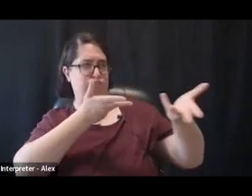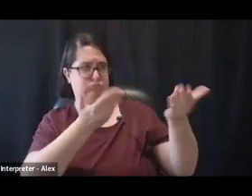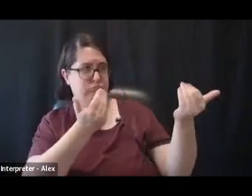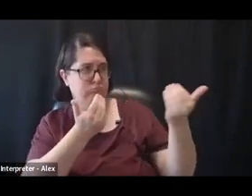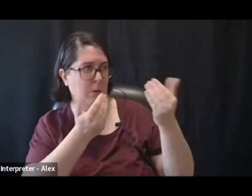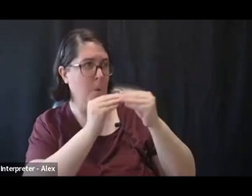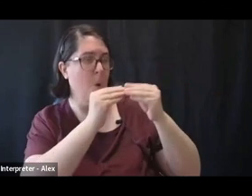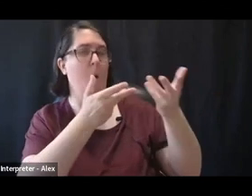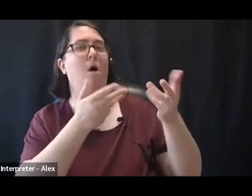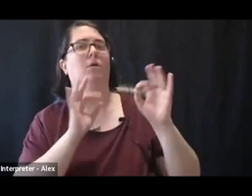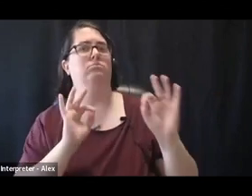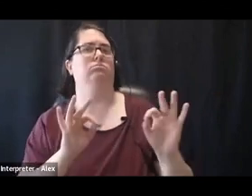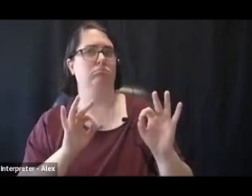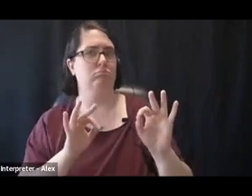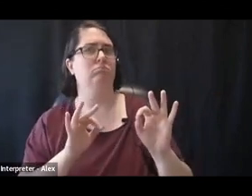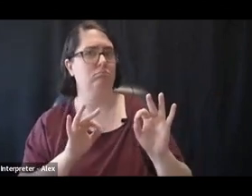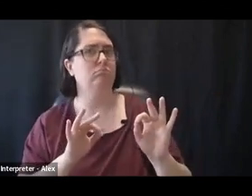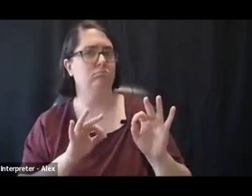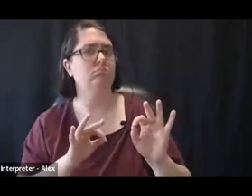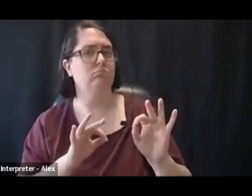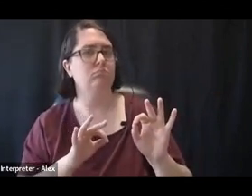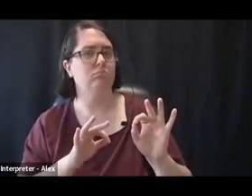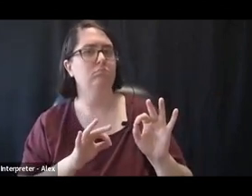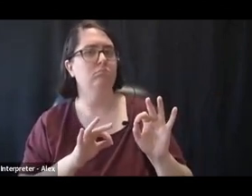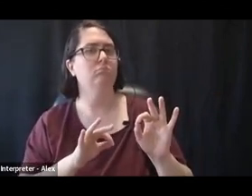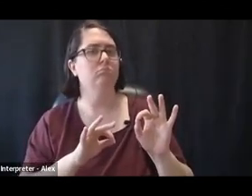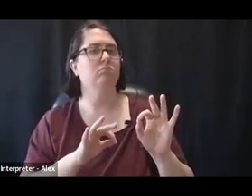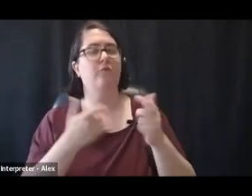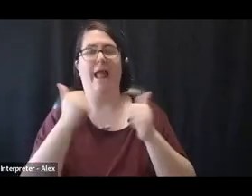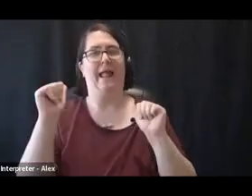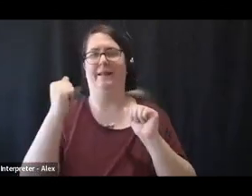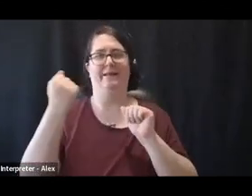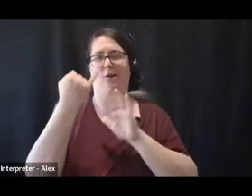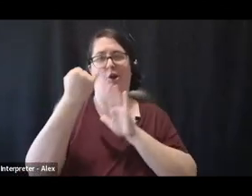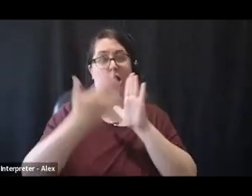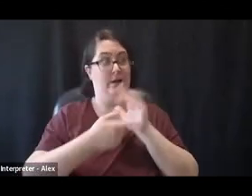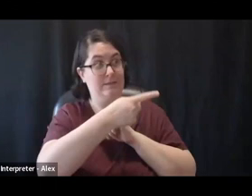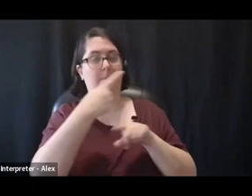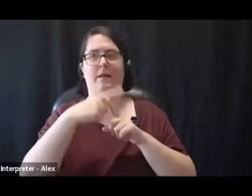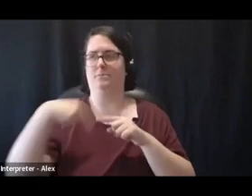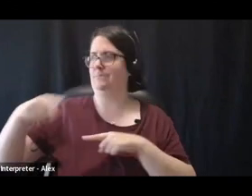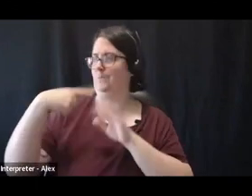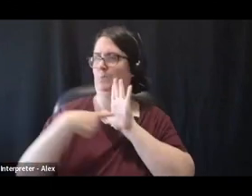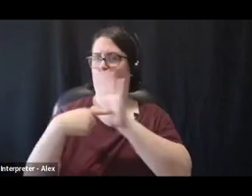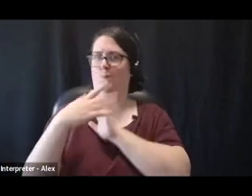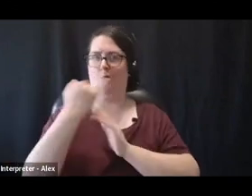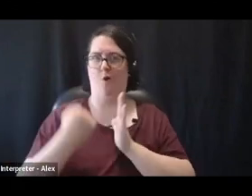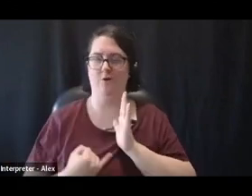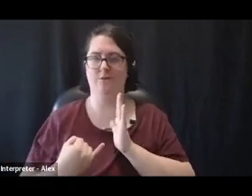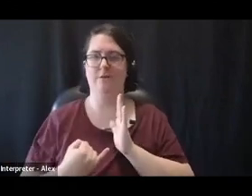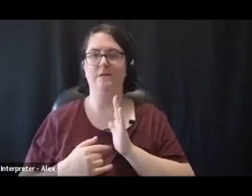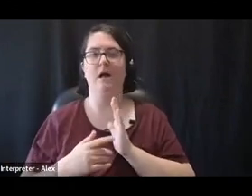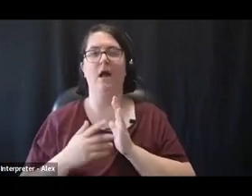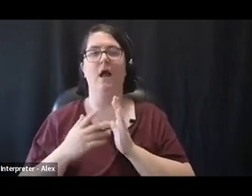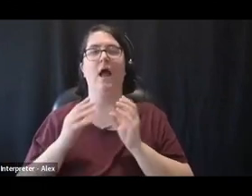way between artists and places that exhibit art. And we're able to get ahead of it and not put